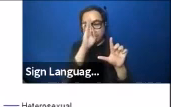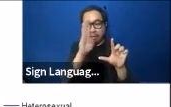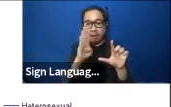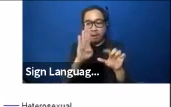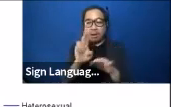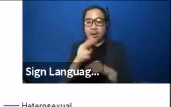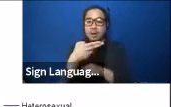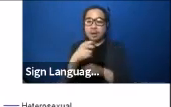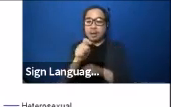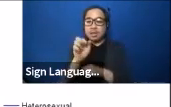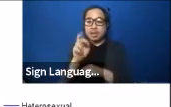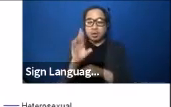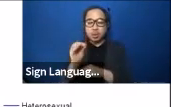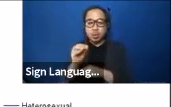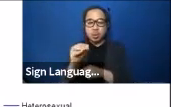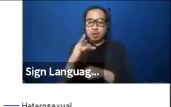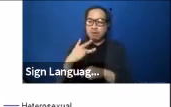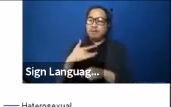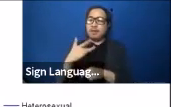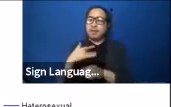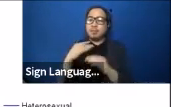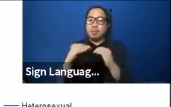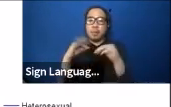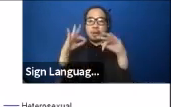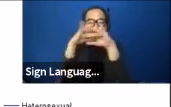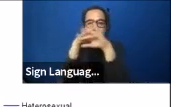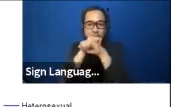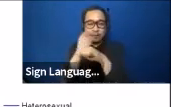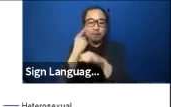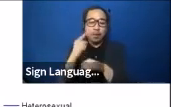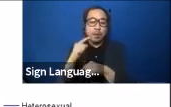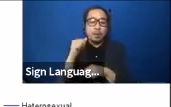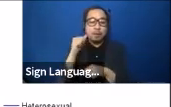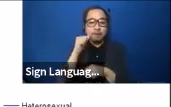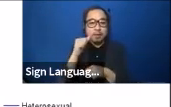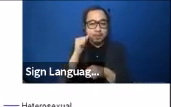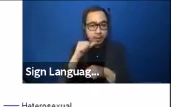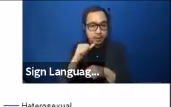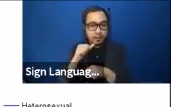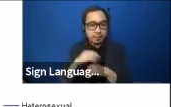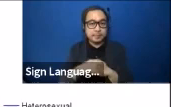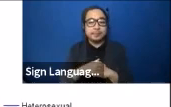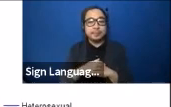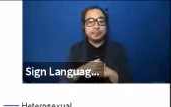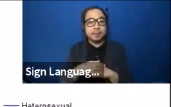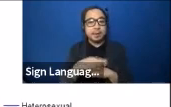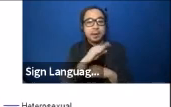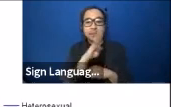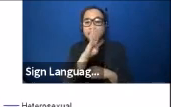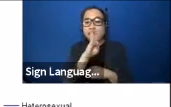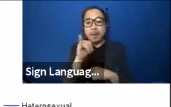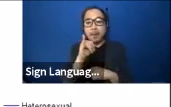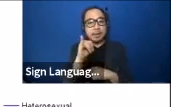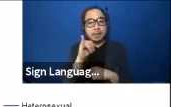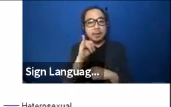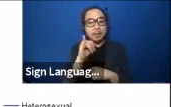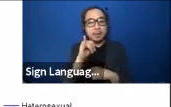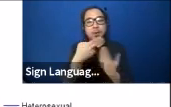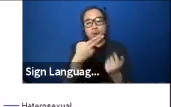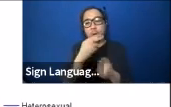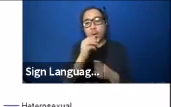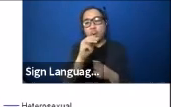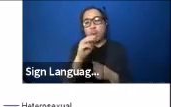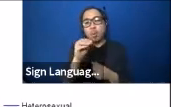they feel more sexually attracted to female, and the bisexual or homosexual,